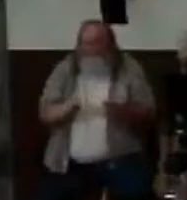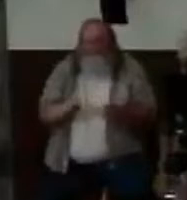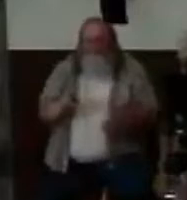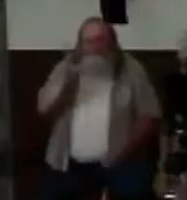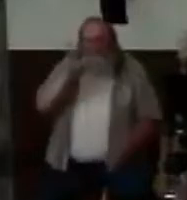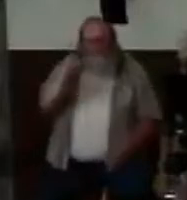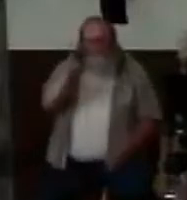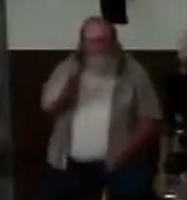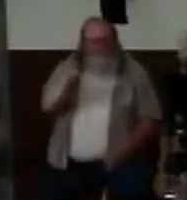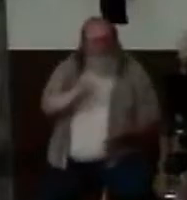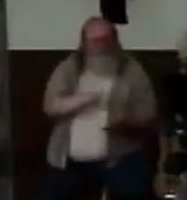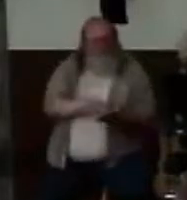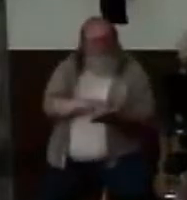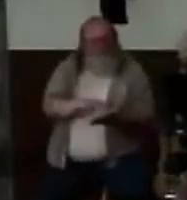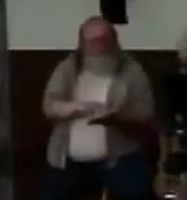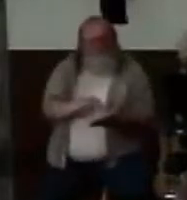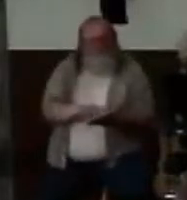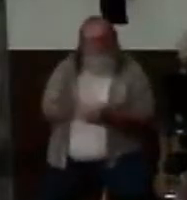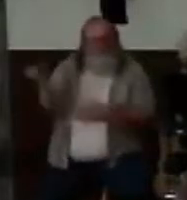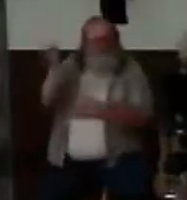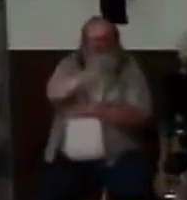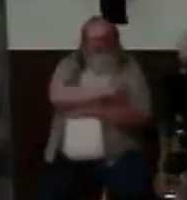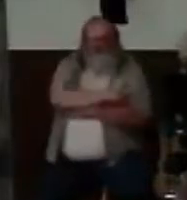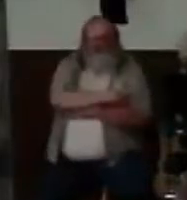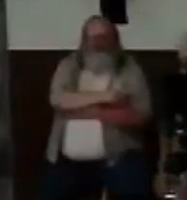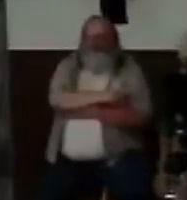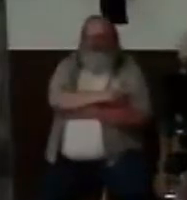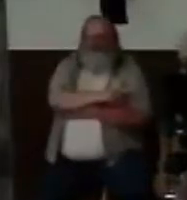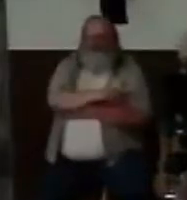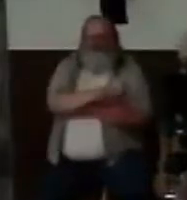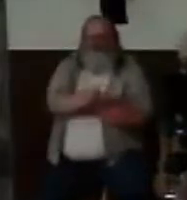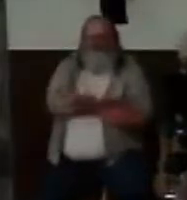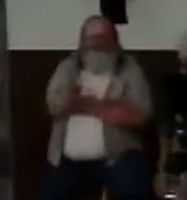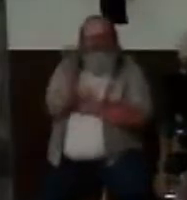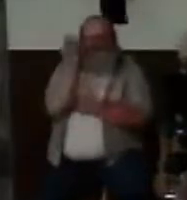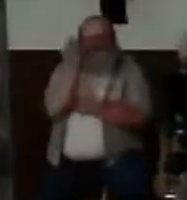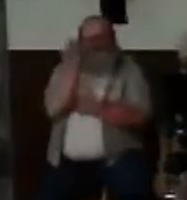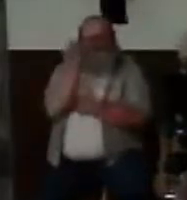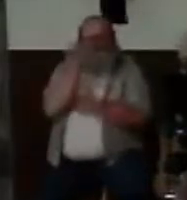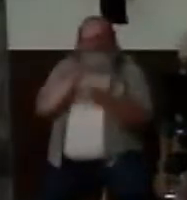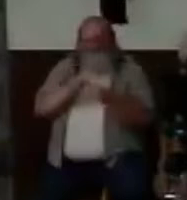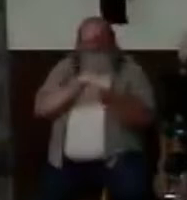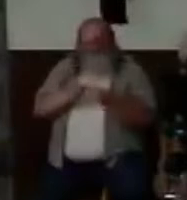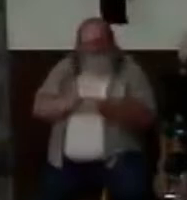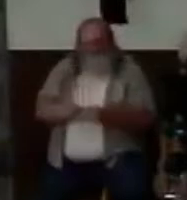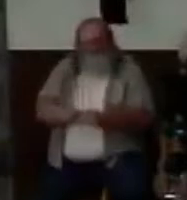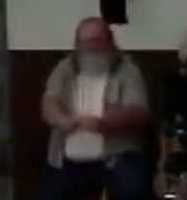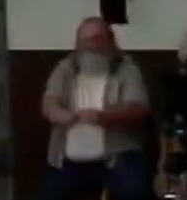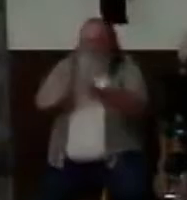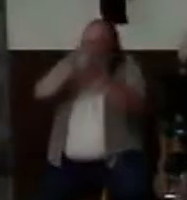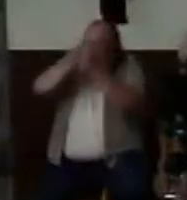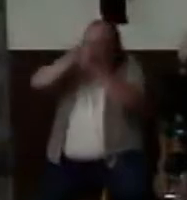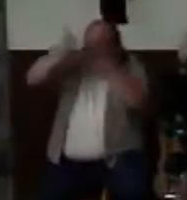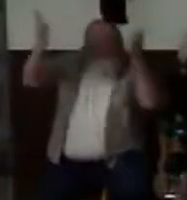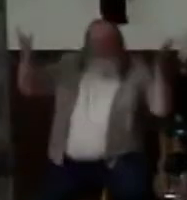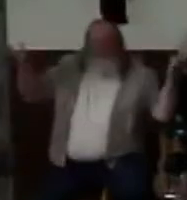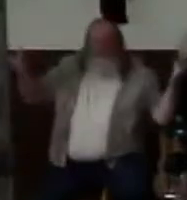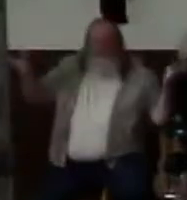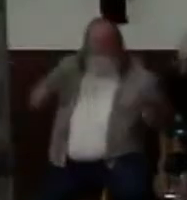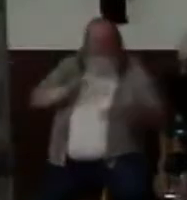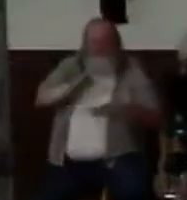There will be no normal night, but it will still be light." Verse 8, "On that